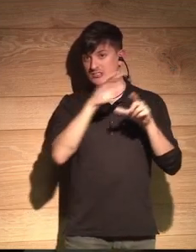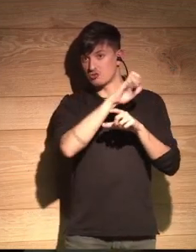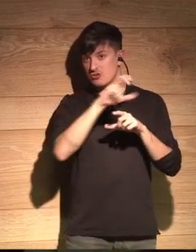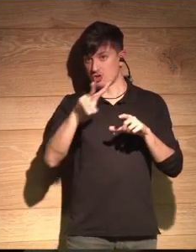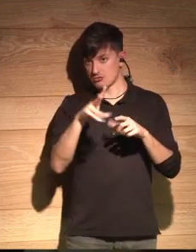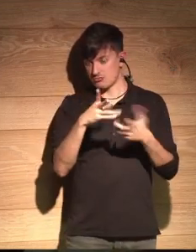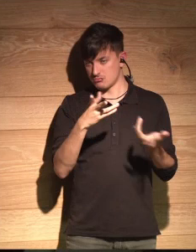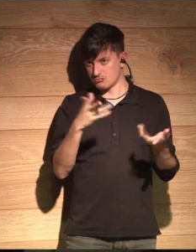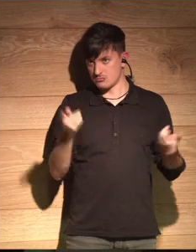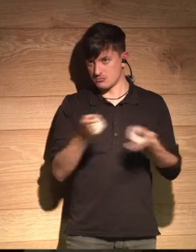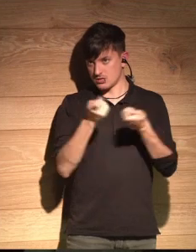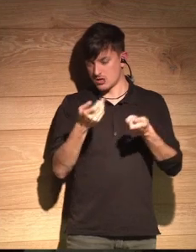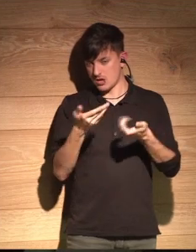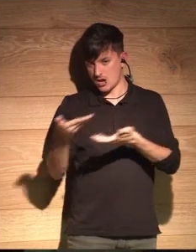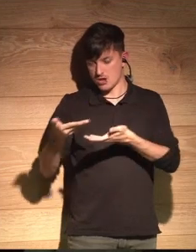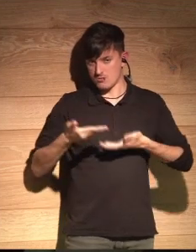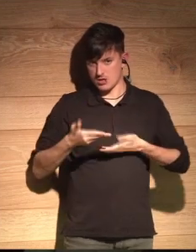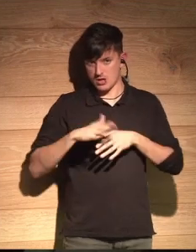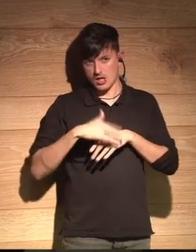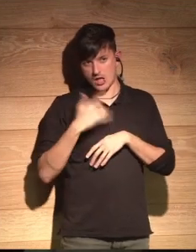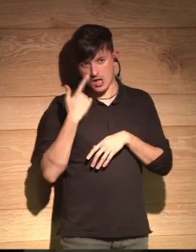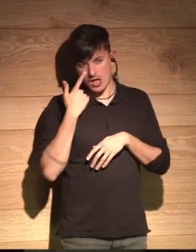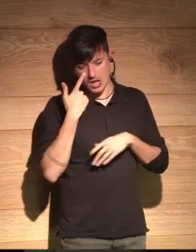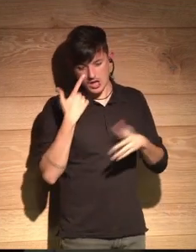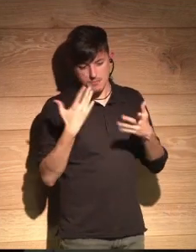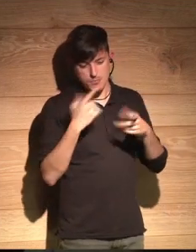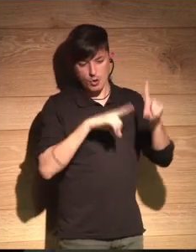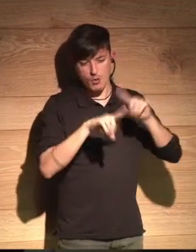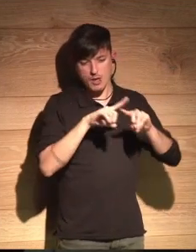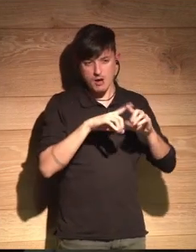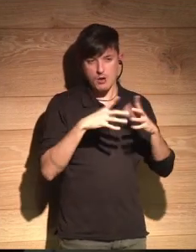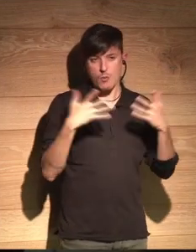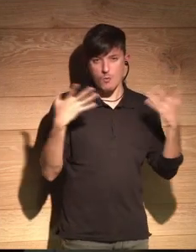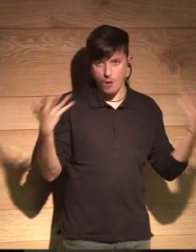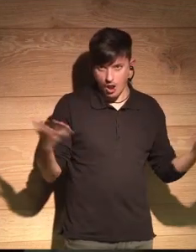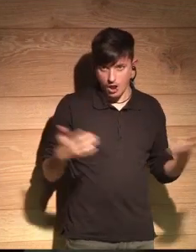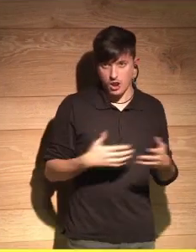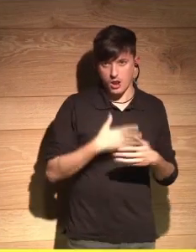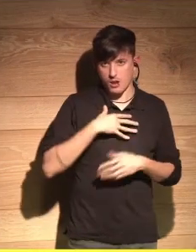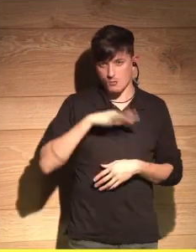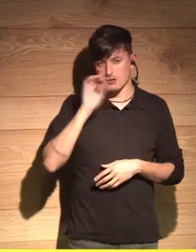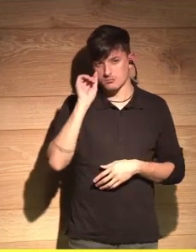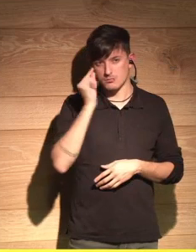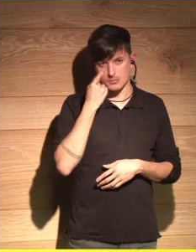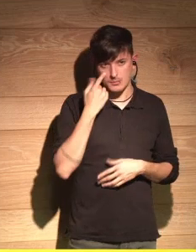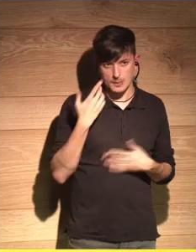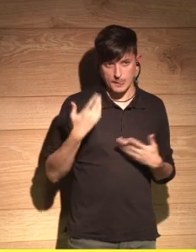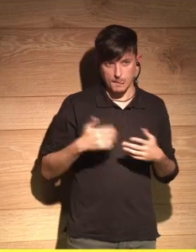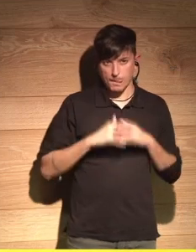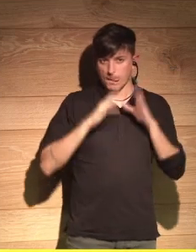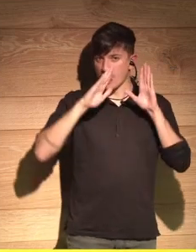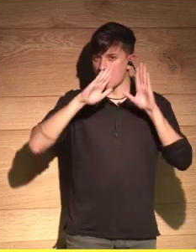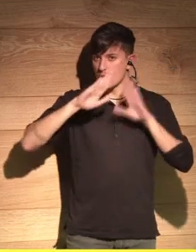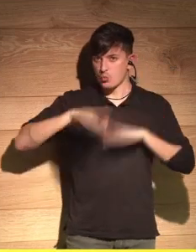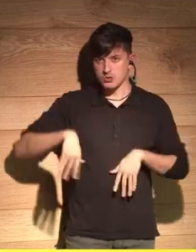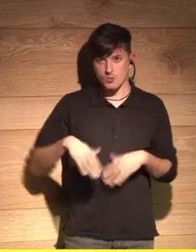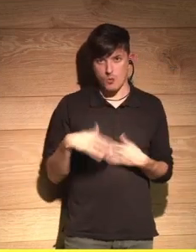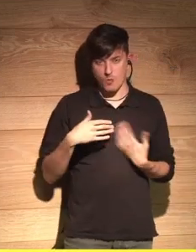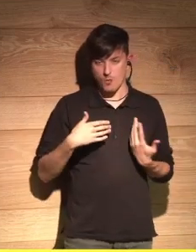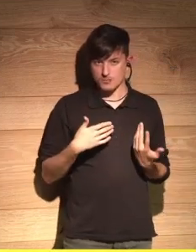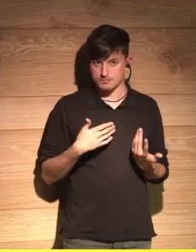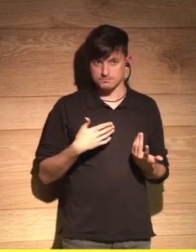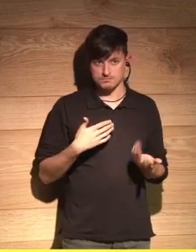it. And the final thing is perhaps the unexpected one. The unexpected one is something that happened